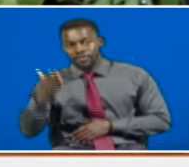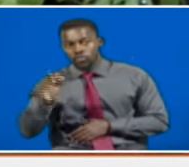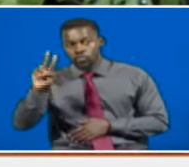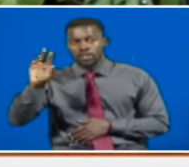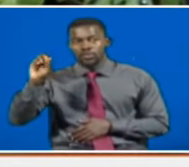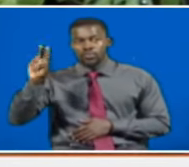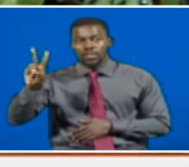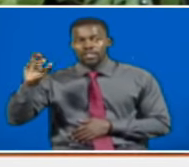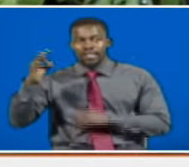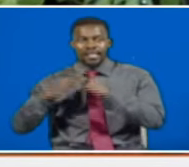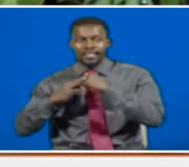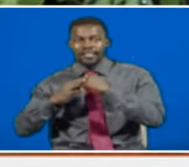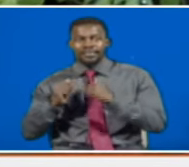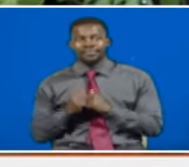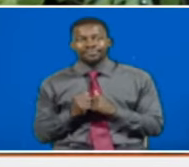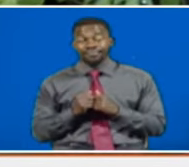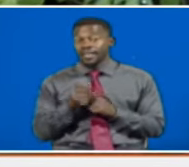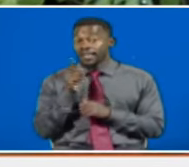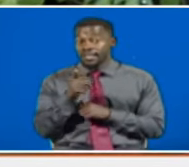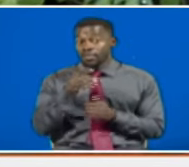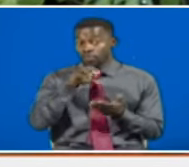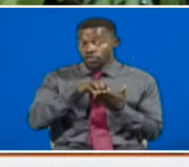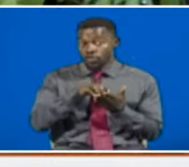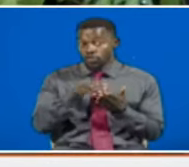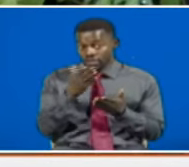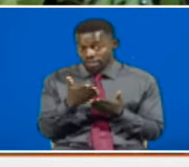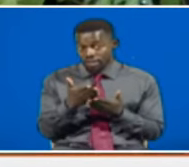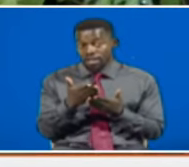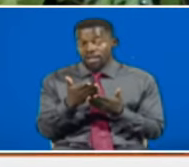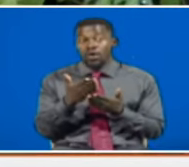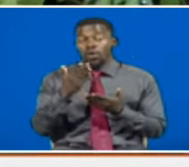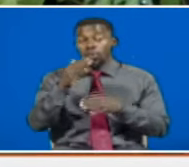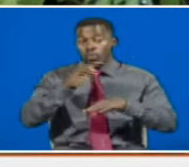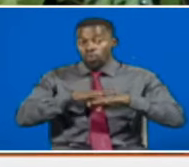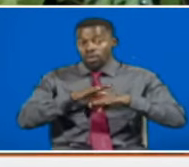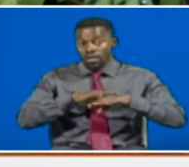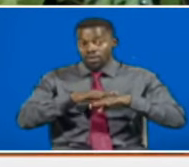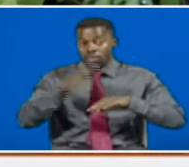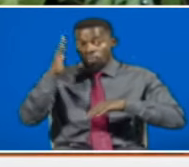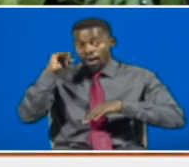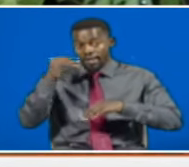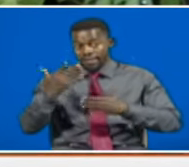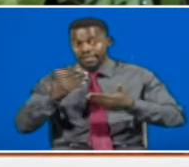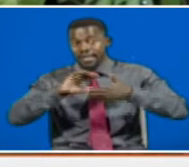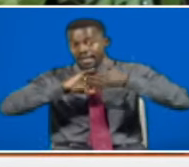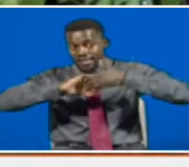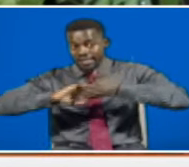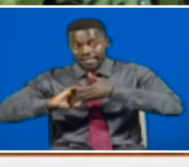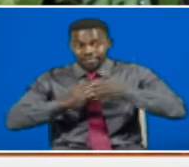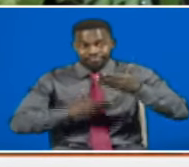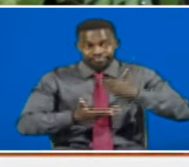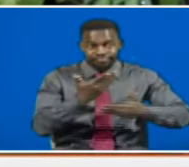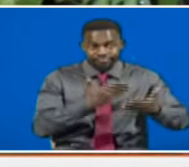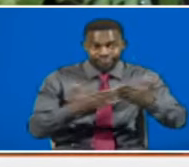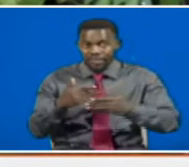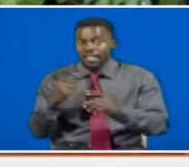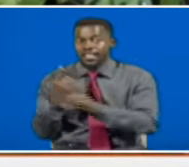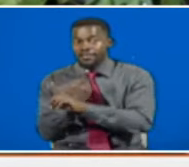2025-2028, which has been initiated following comprehensive stakeholder engagement process across